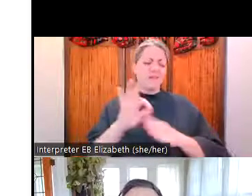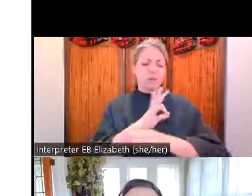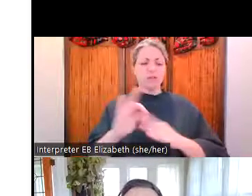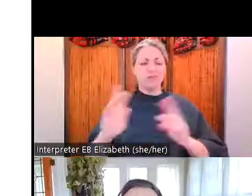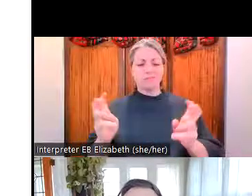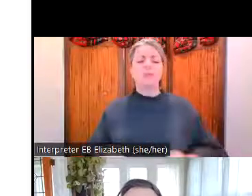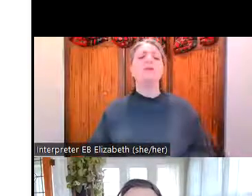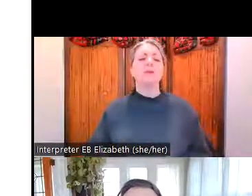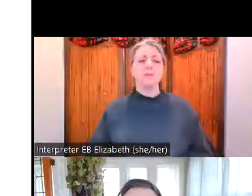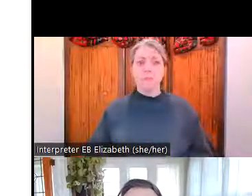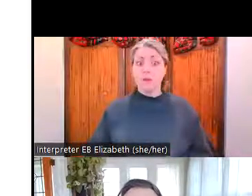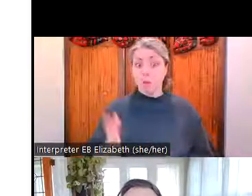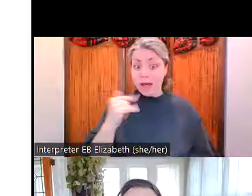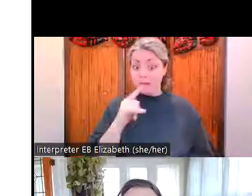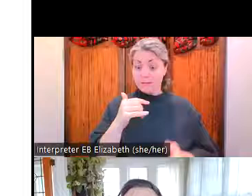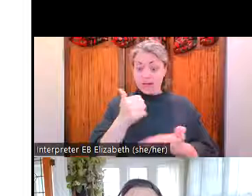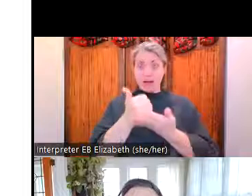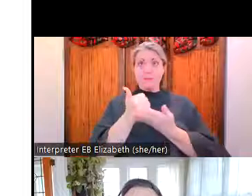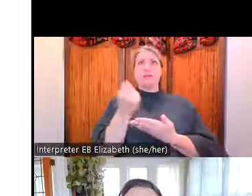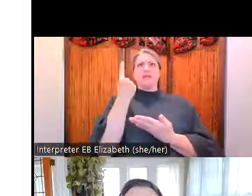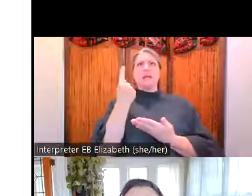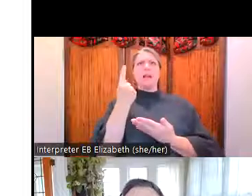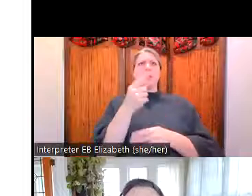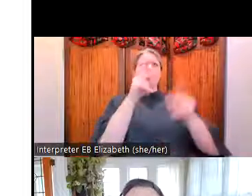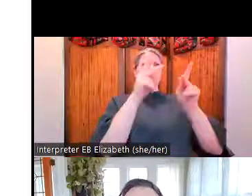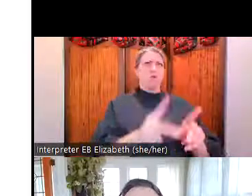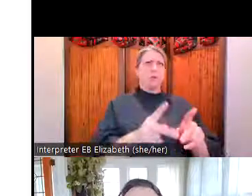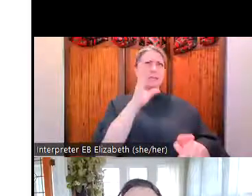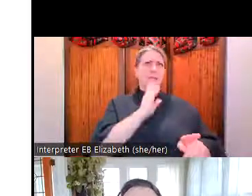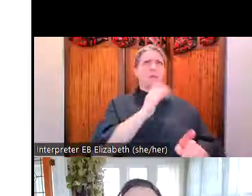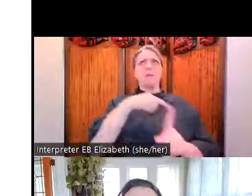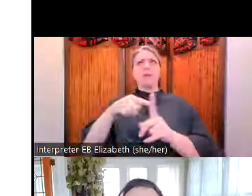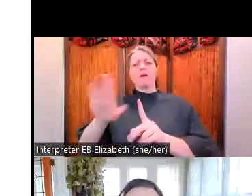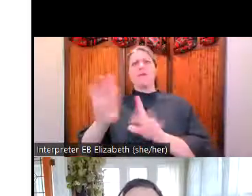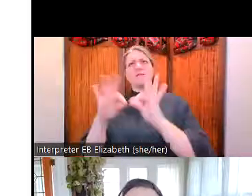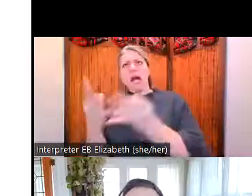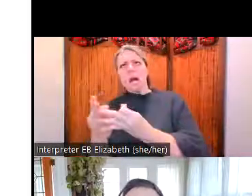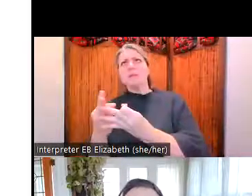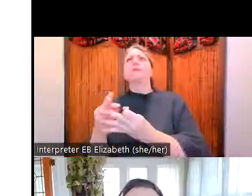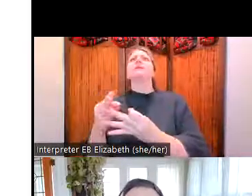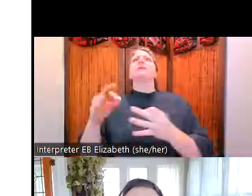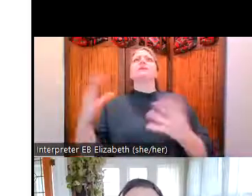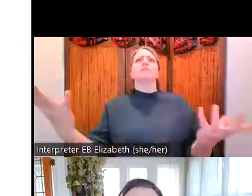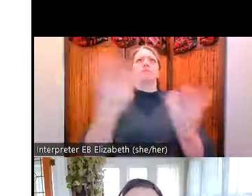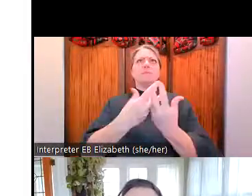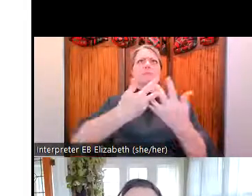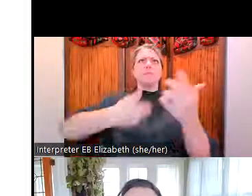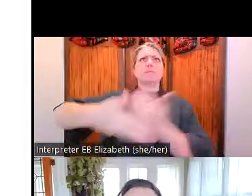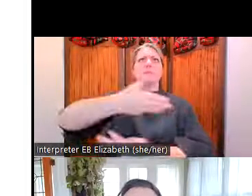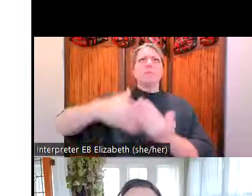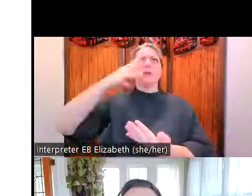family experiences altogether. Experiences that help describe the struggles with cool and hot executive function skill moments in the